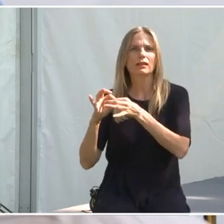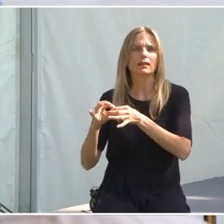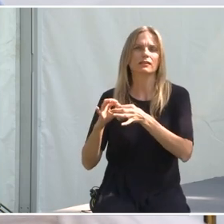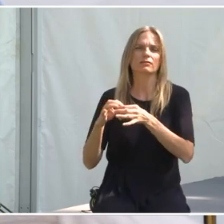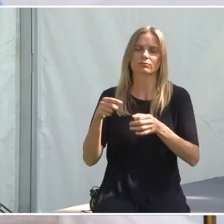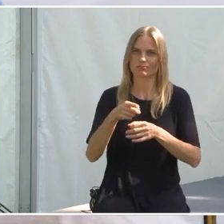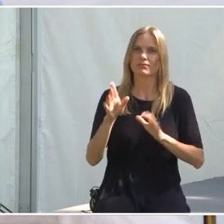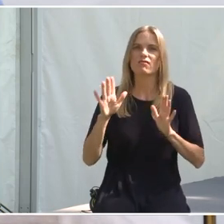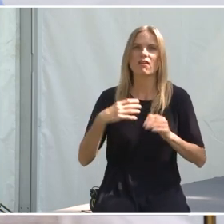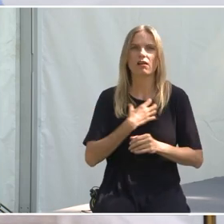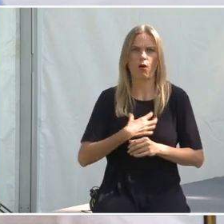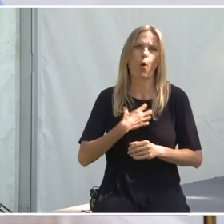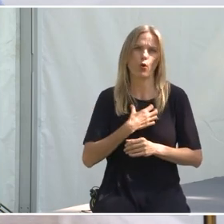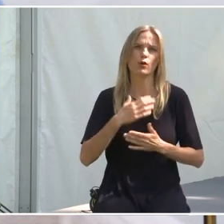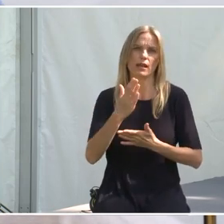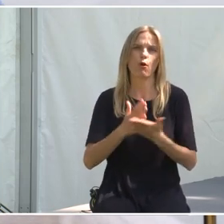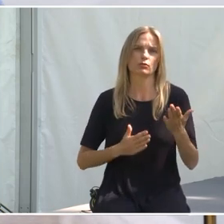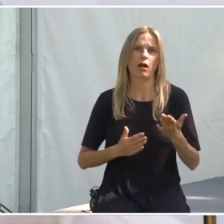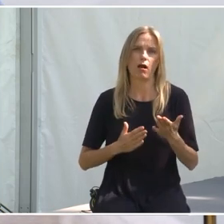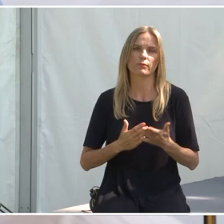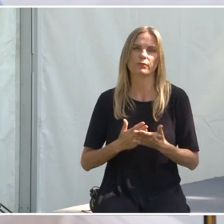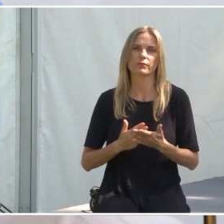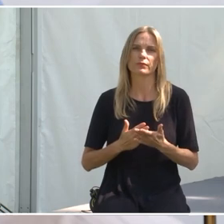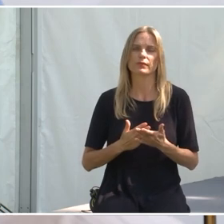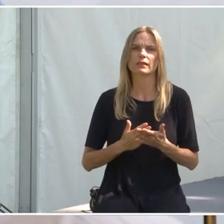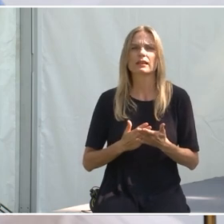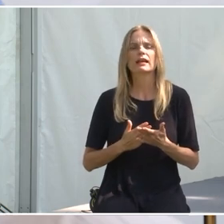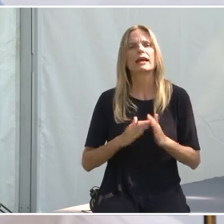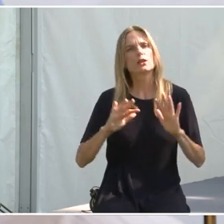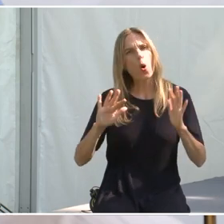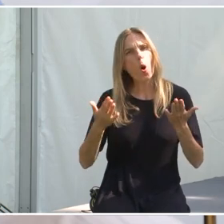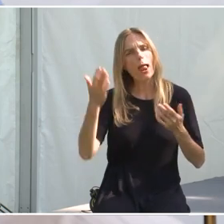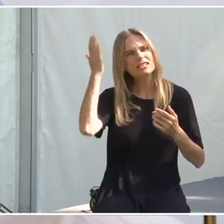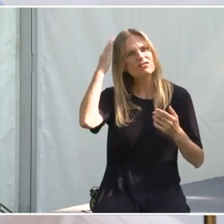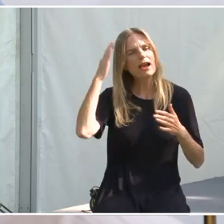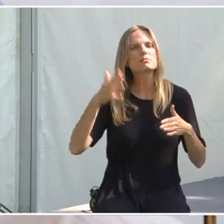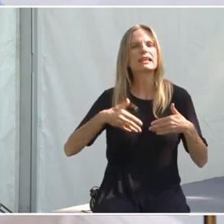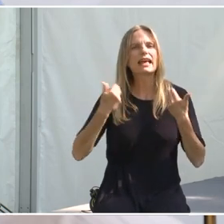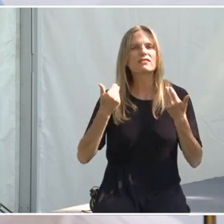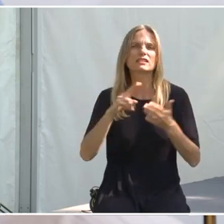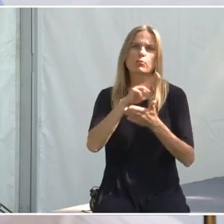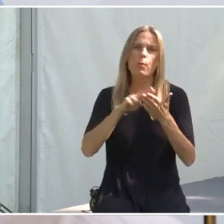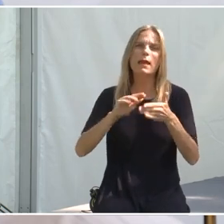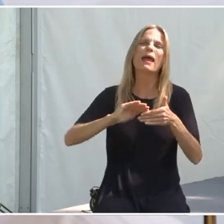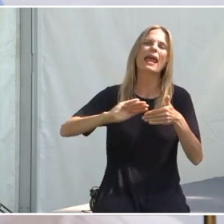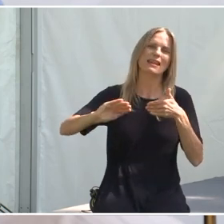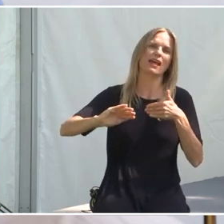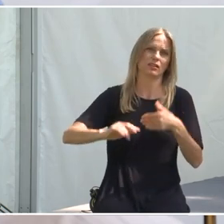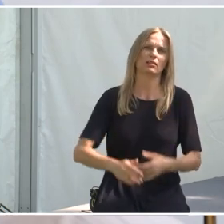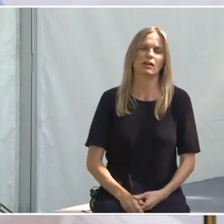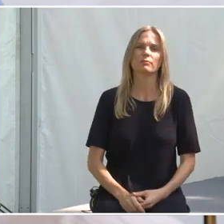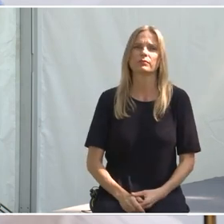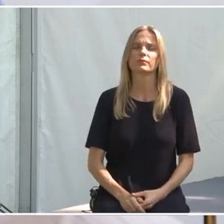really important part of preventing mental health issues, to providing support when we have